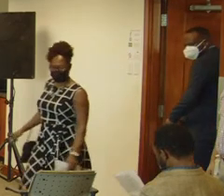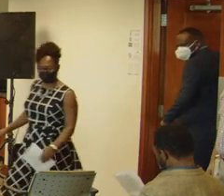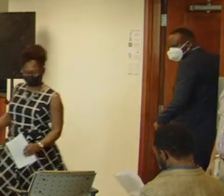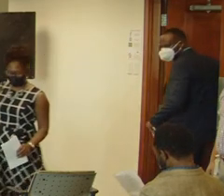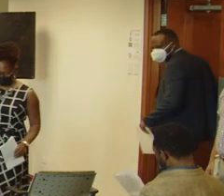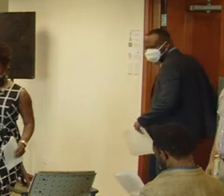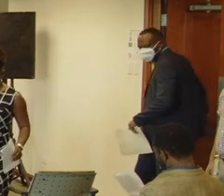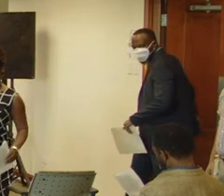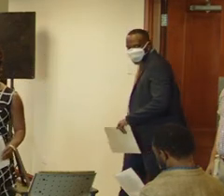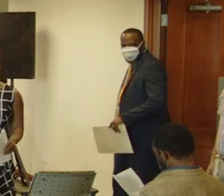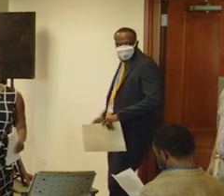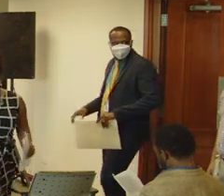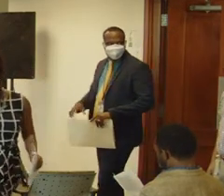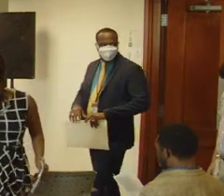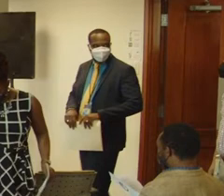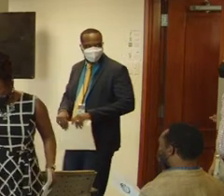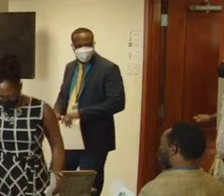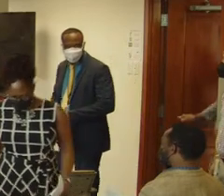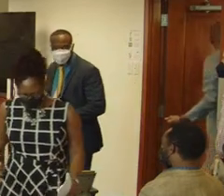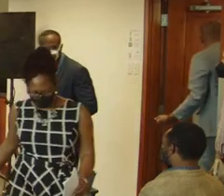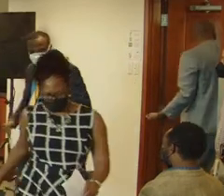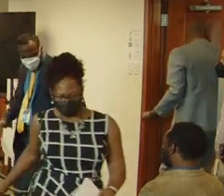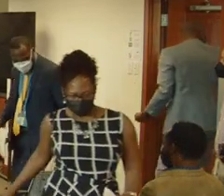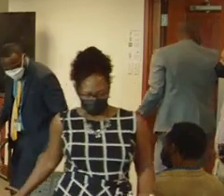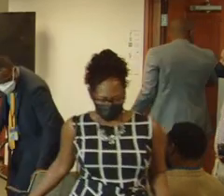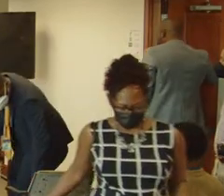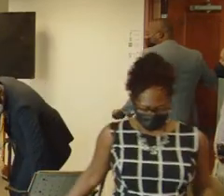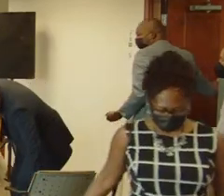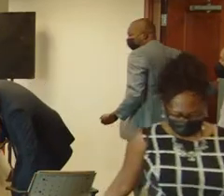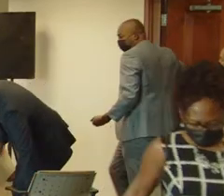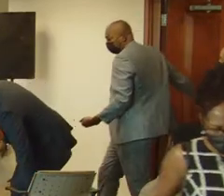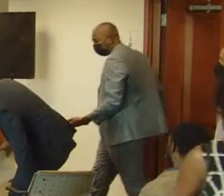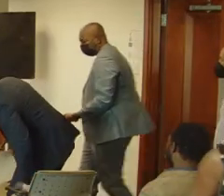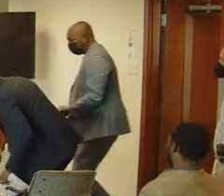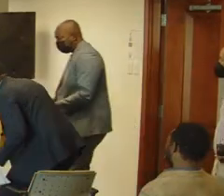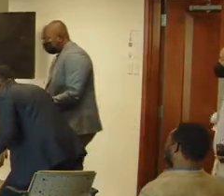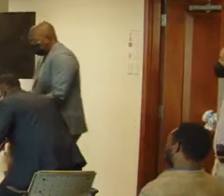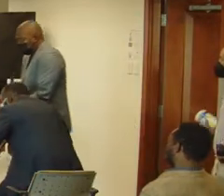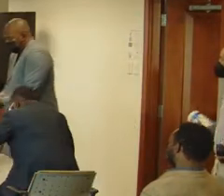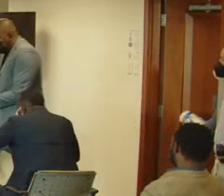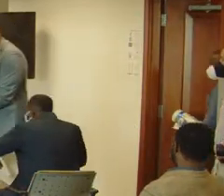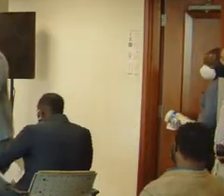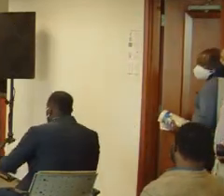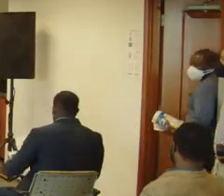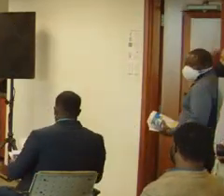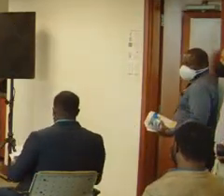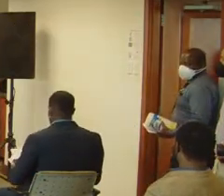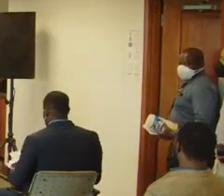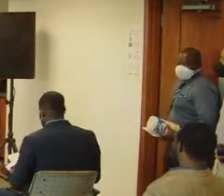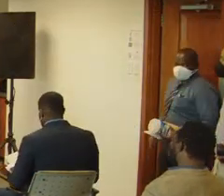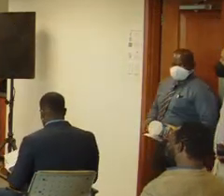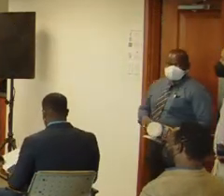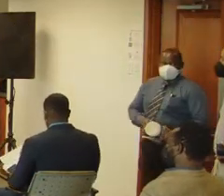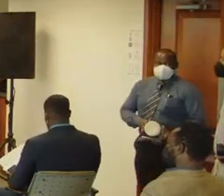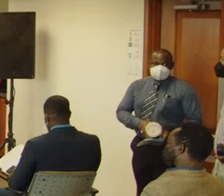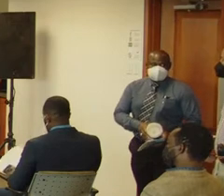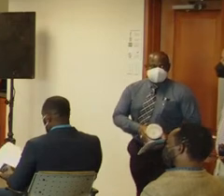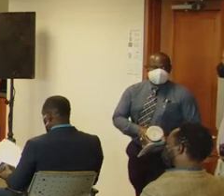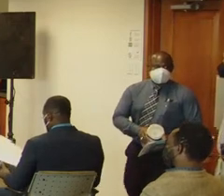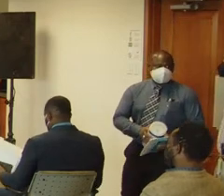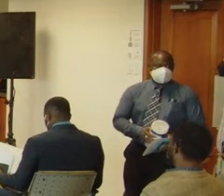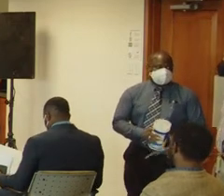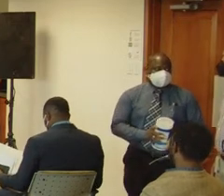Intellectual Property at Corporate Affairs and Intellectual Property Office, and this morning I fulfill the role of Master